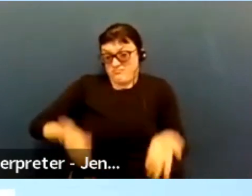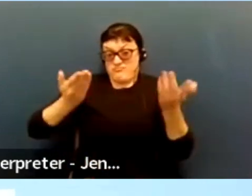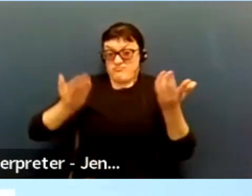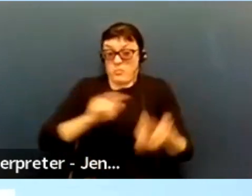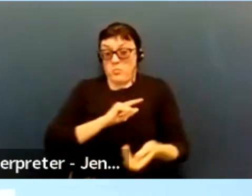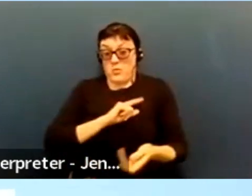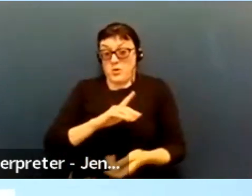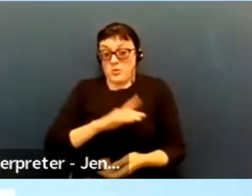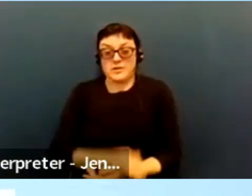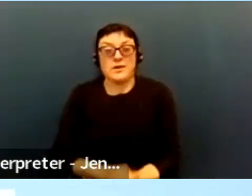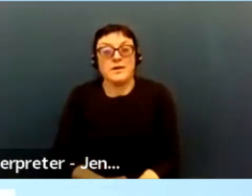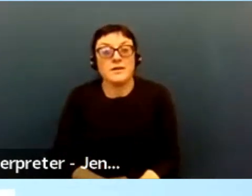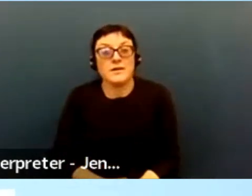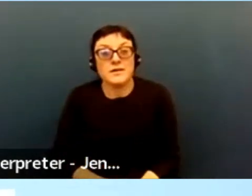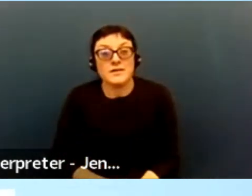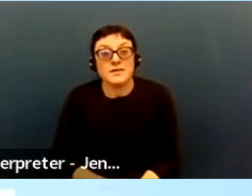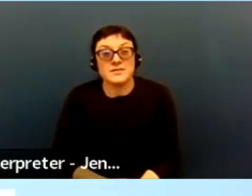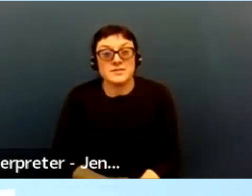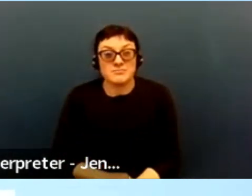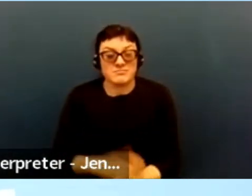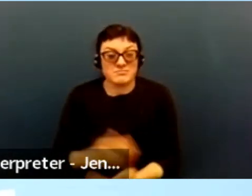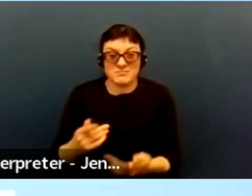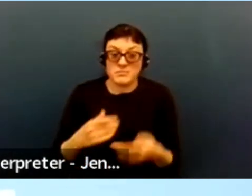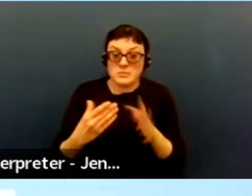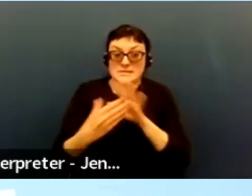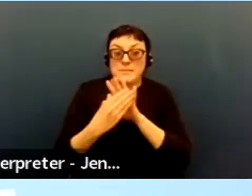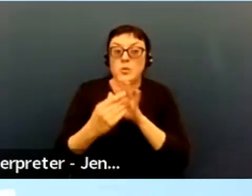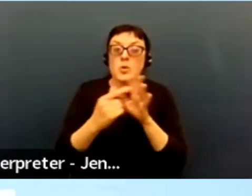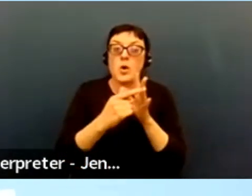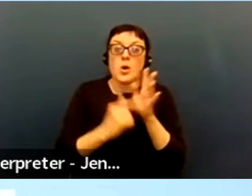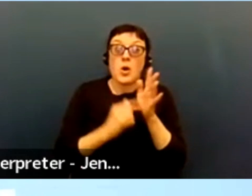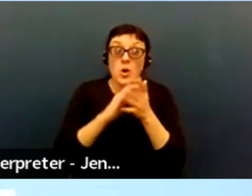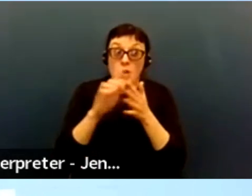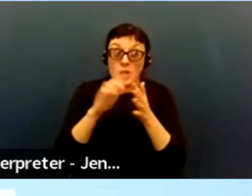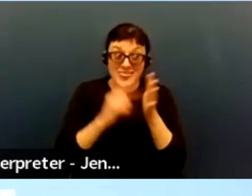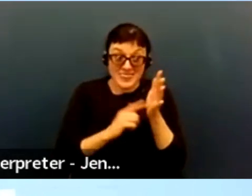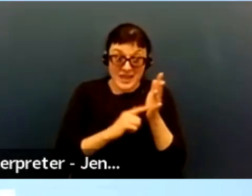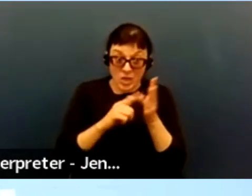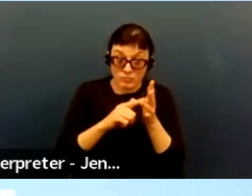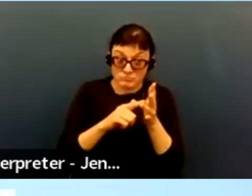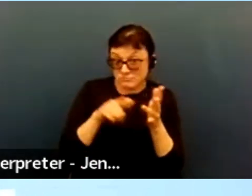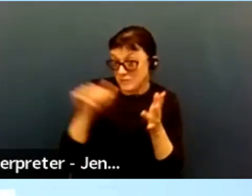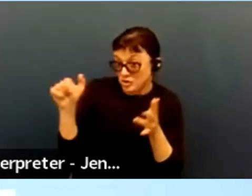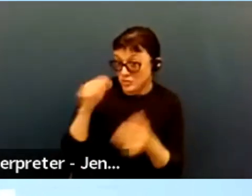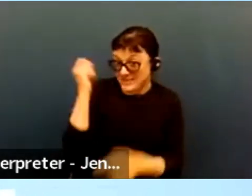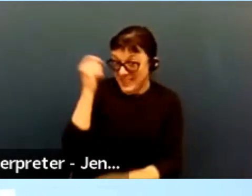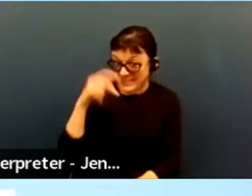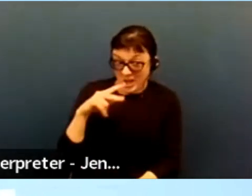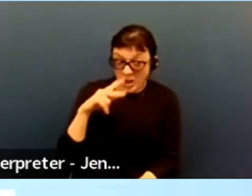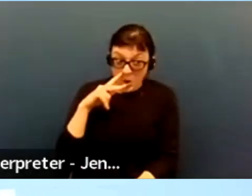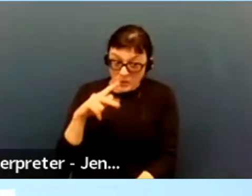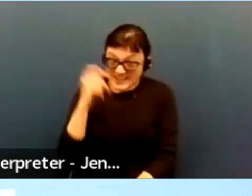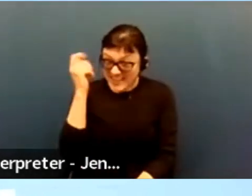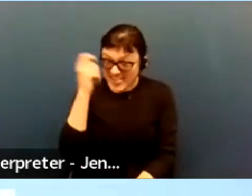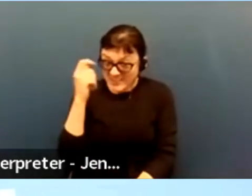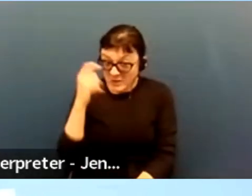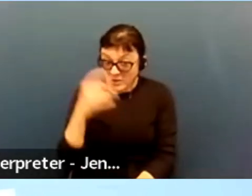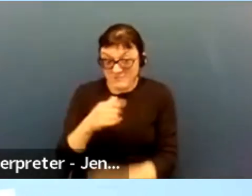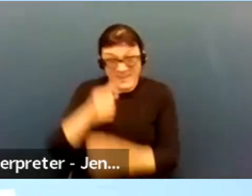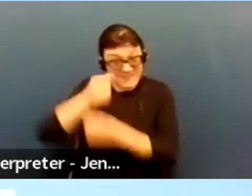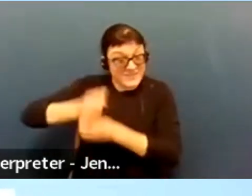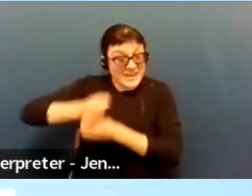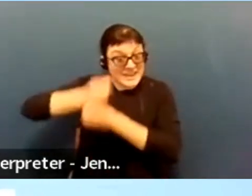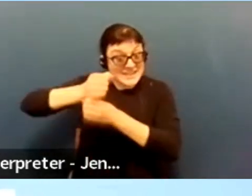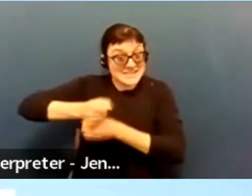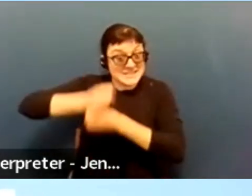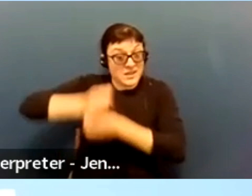it's clearly, and people have accepted it. So you can be as creative as you want to be. Bearing in mind, you know, again,